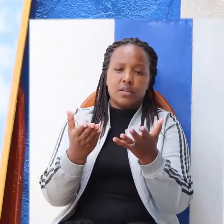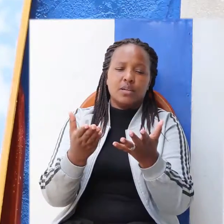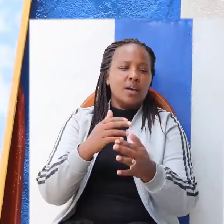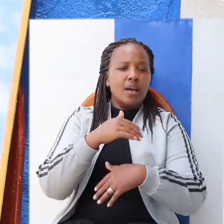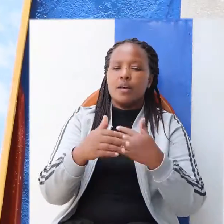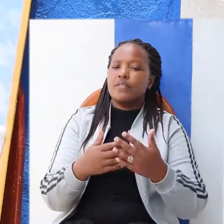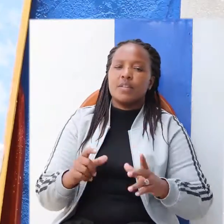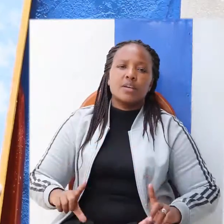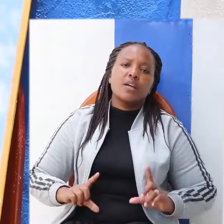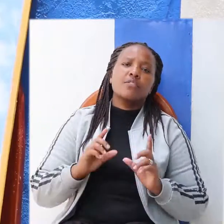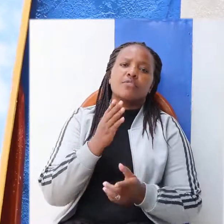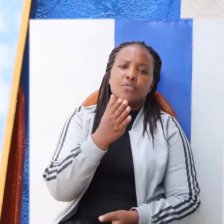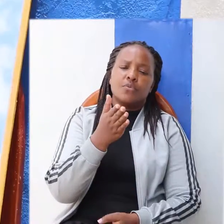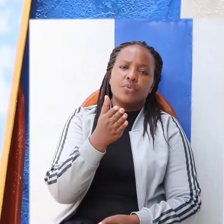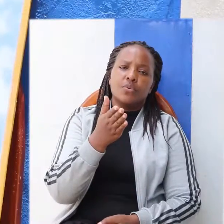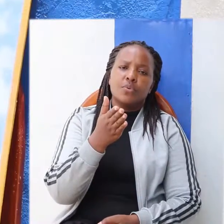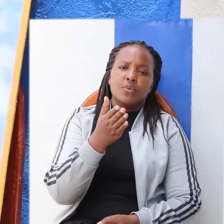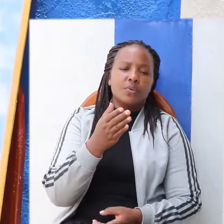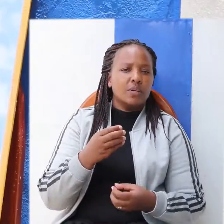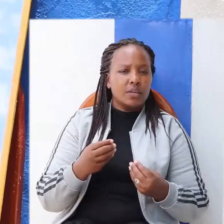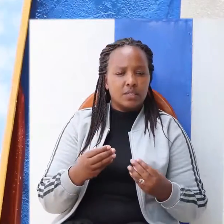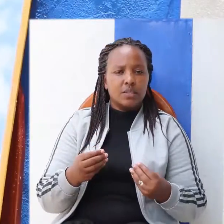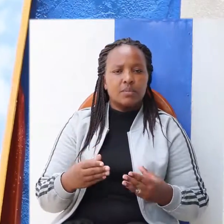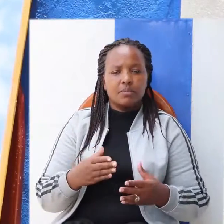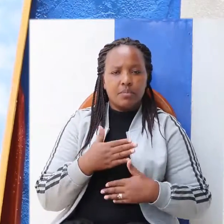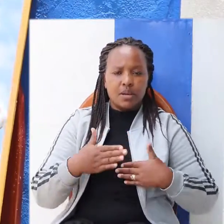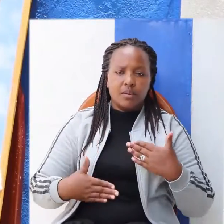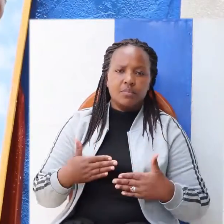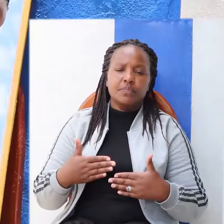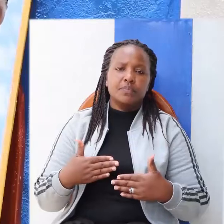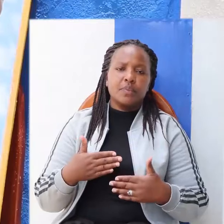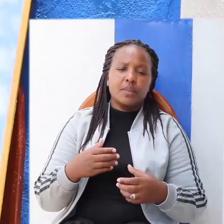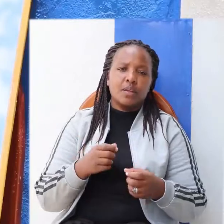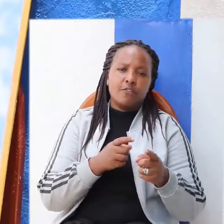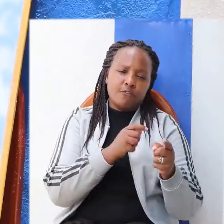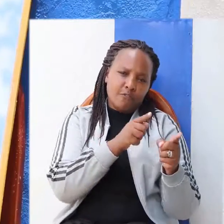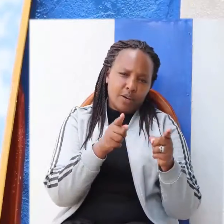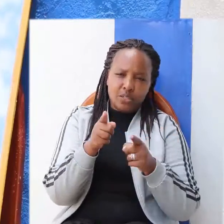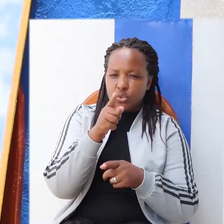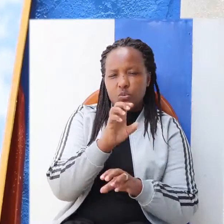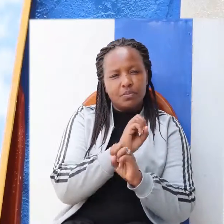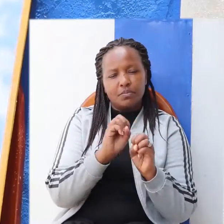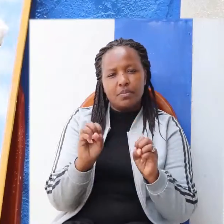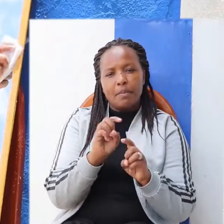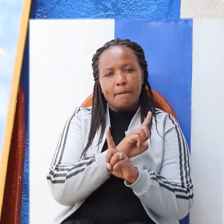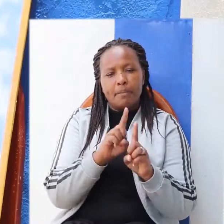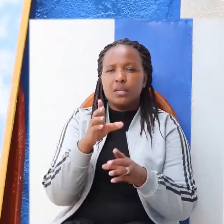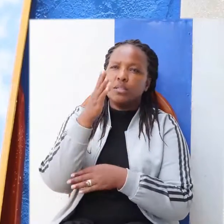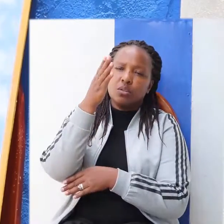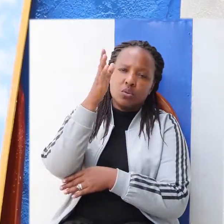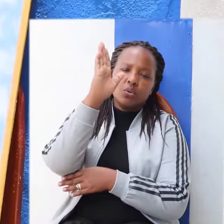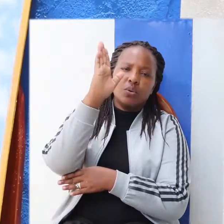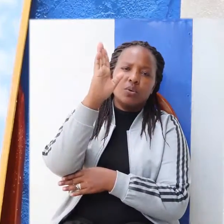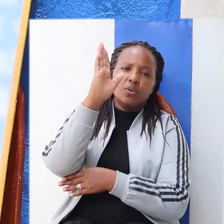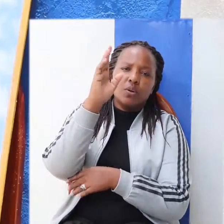and everything in your life becomes easier, because you know that the battle is not yours. The battle belongs to the